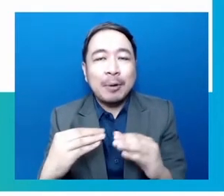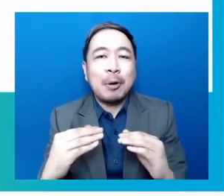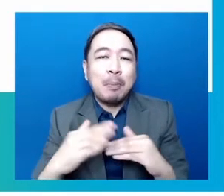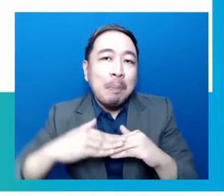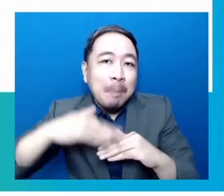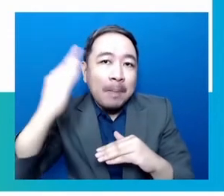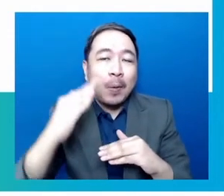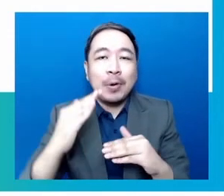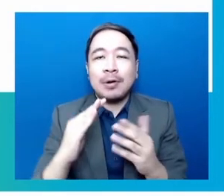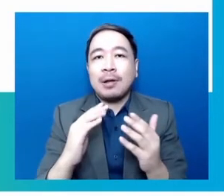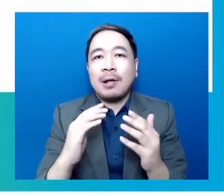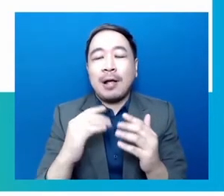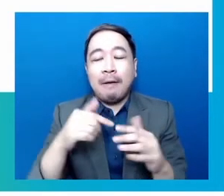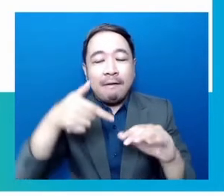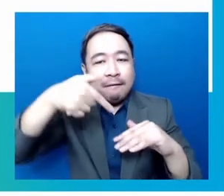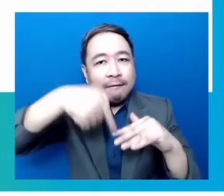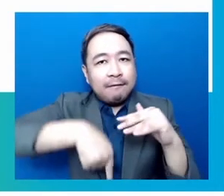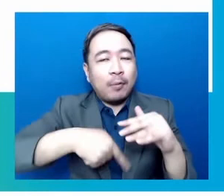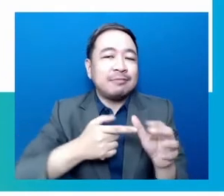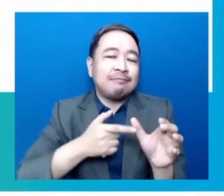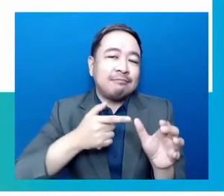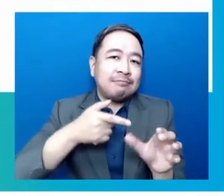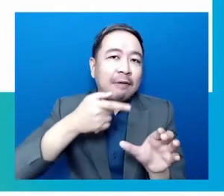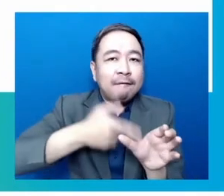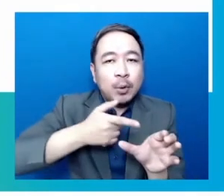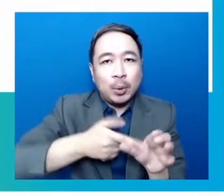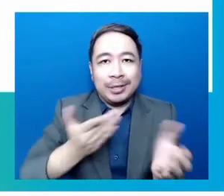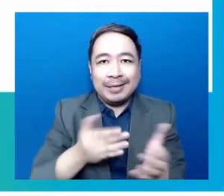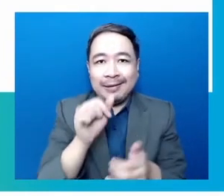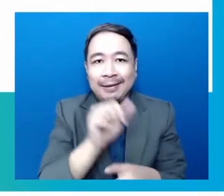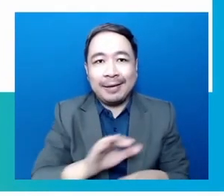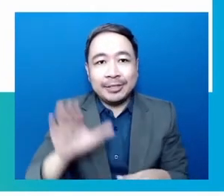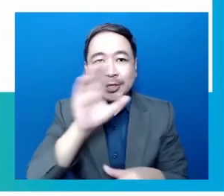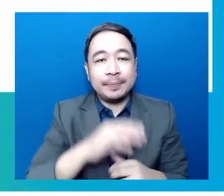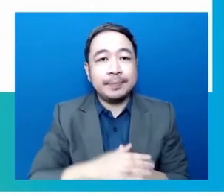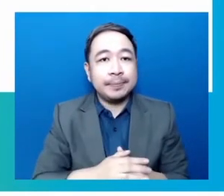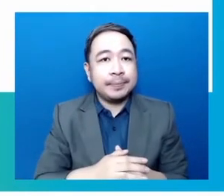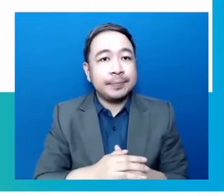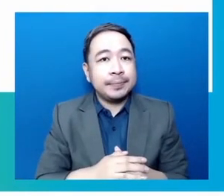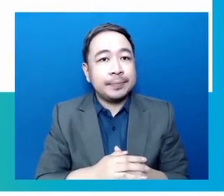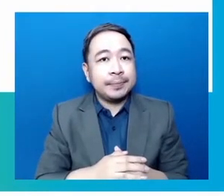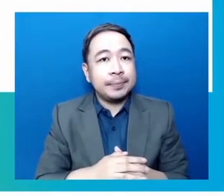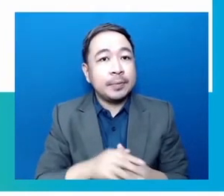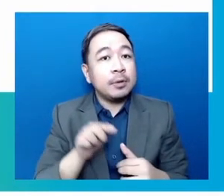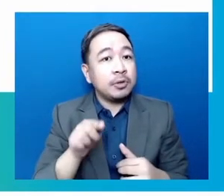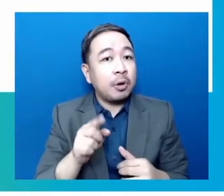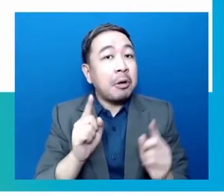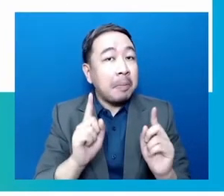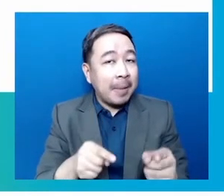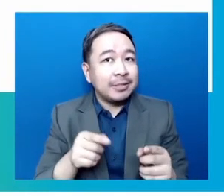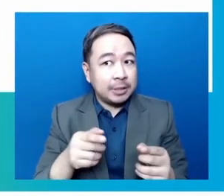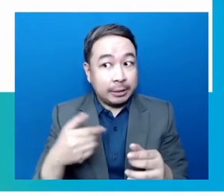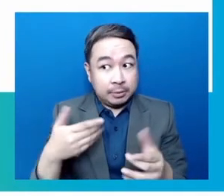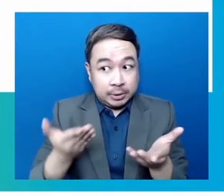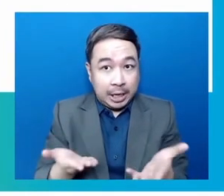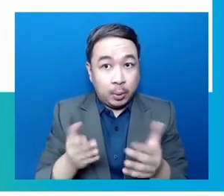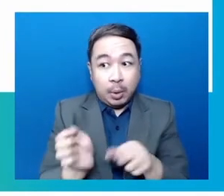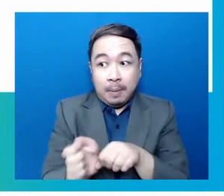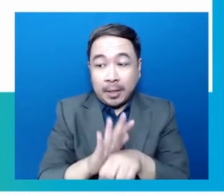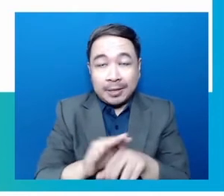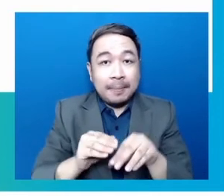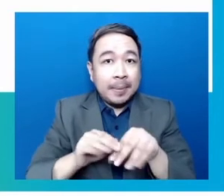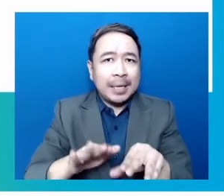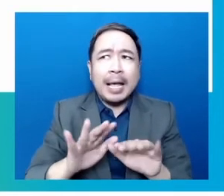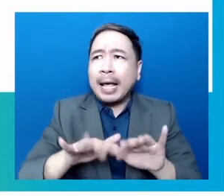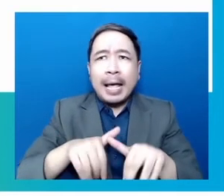Decarbonization should also prioritize just transition to protect affected workers, especially in the middle of this pandemic. Next slide, please.